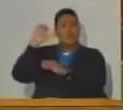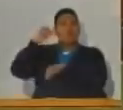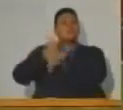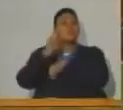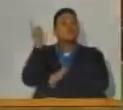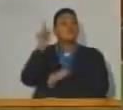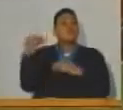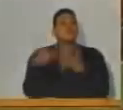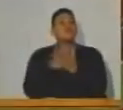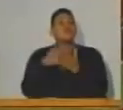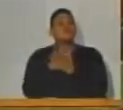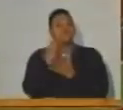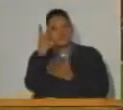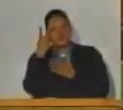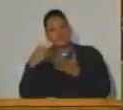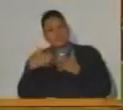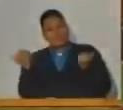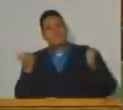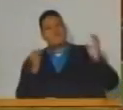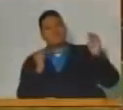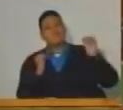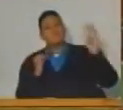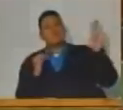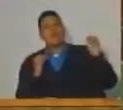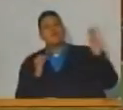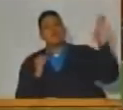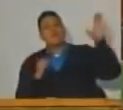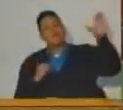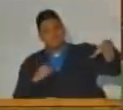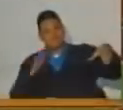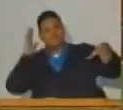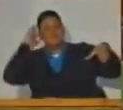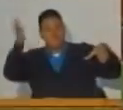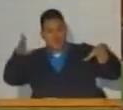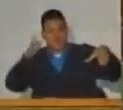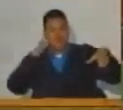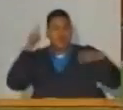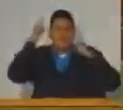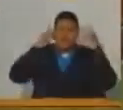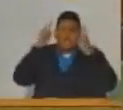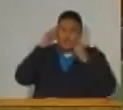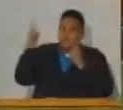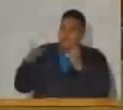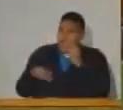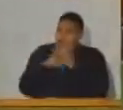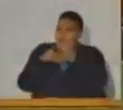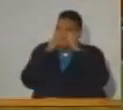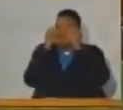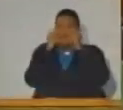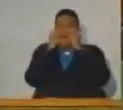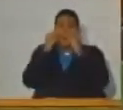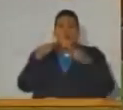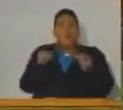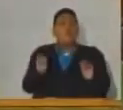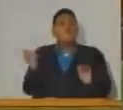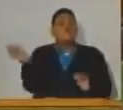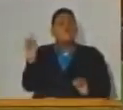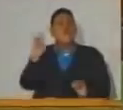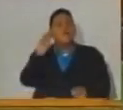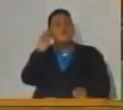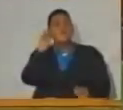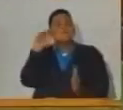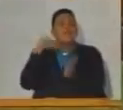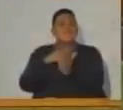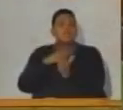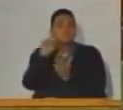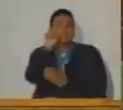Montego Bay, and consideration will be given to adding other regional offices in Manchester and